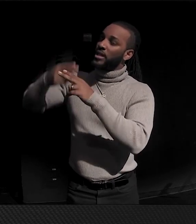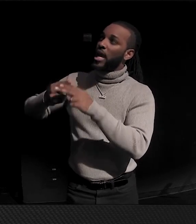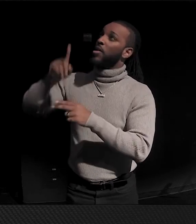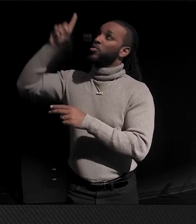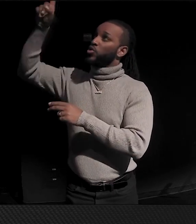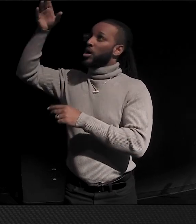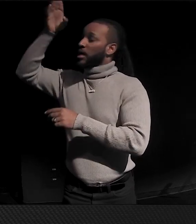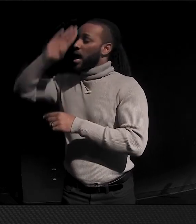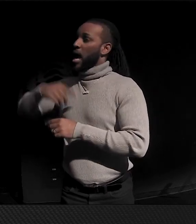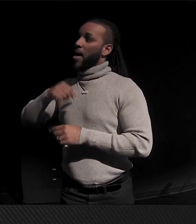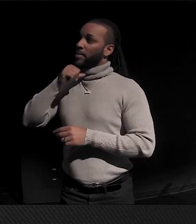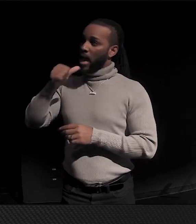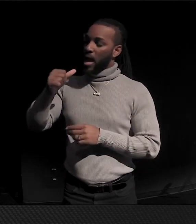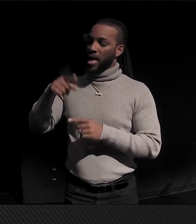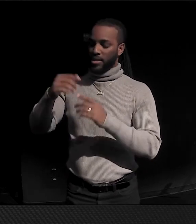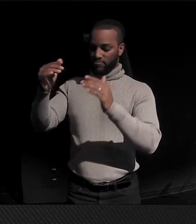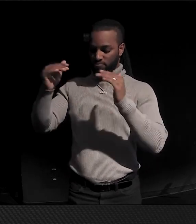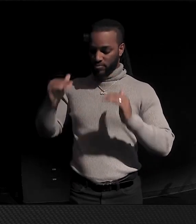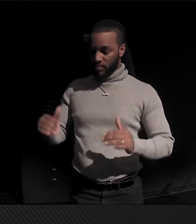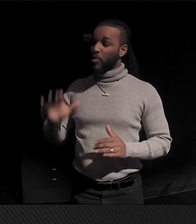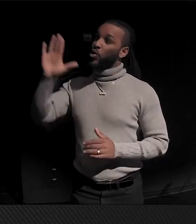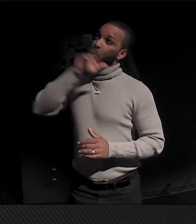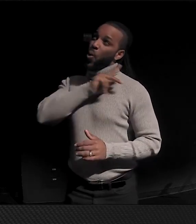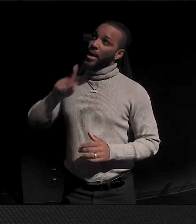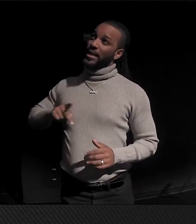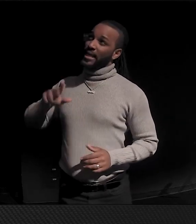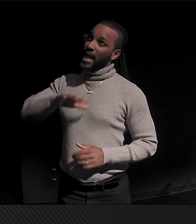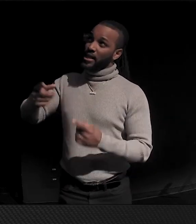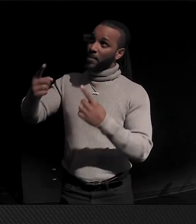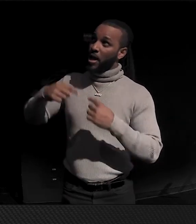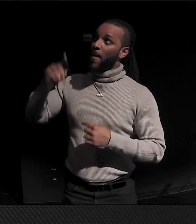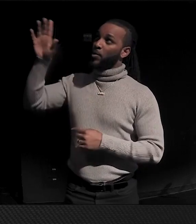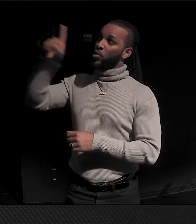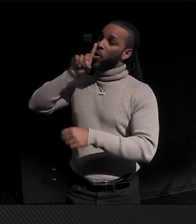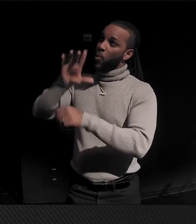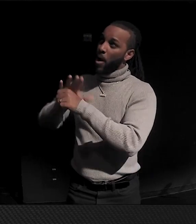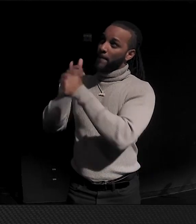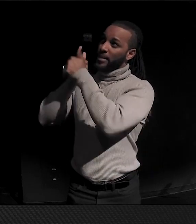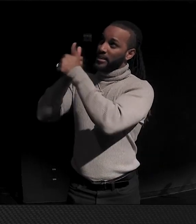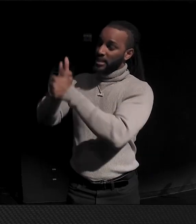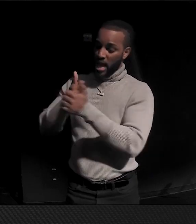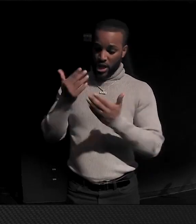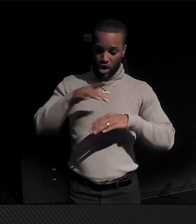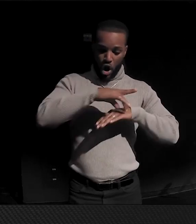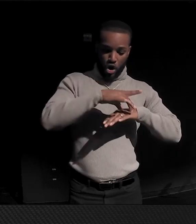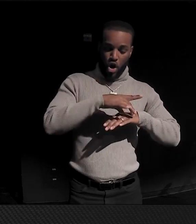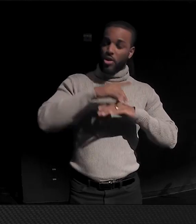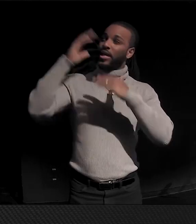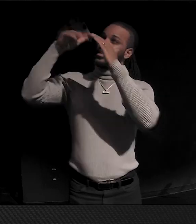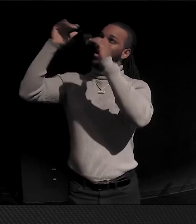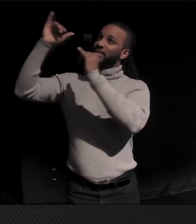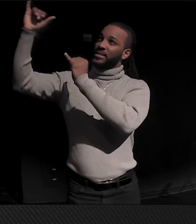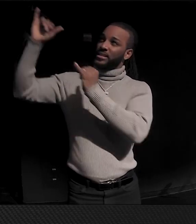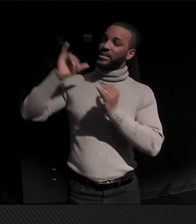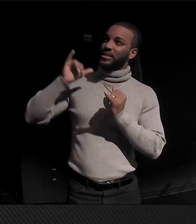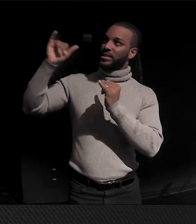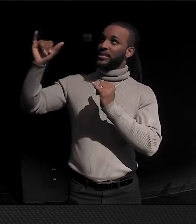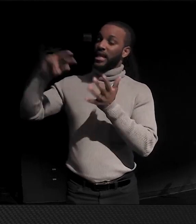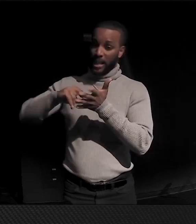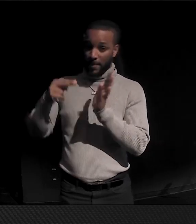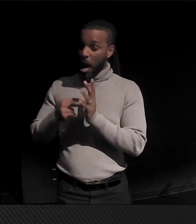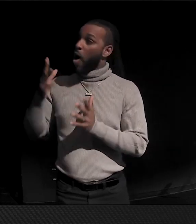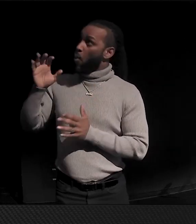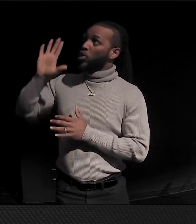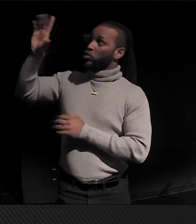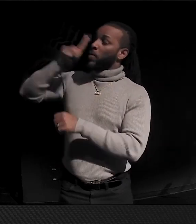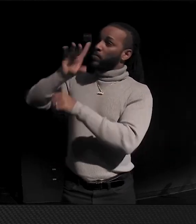not. And then he says, moves to your kingdom come, your will be done on earth as it is in heaven. Make it your will. I want your will to be done.